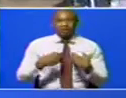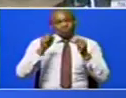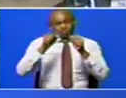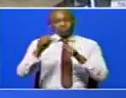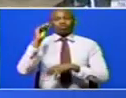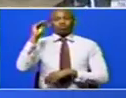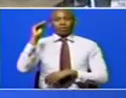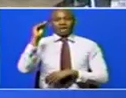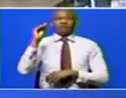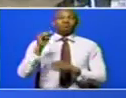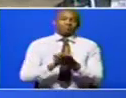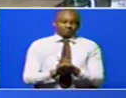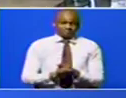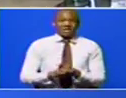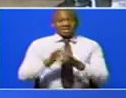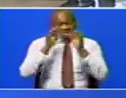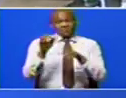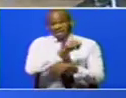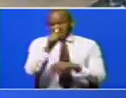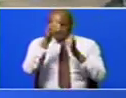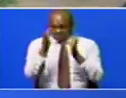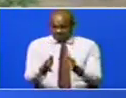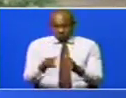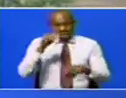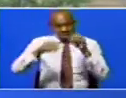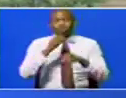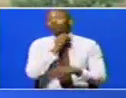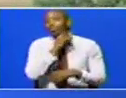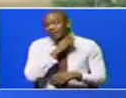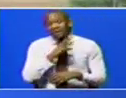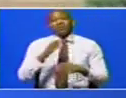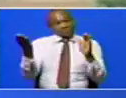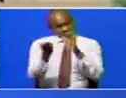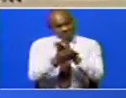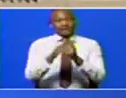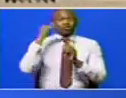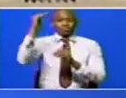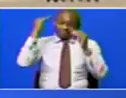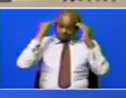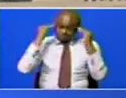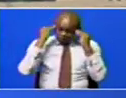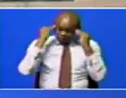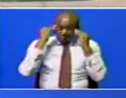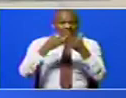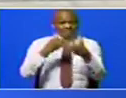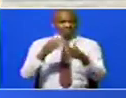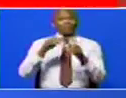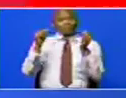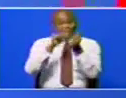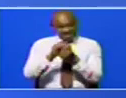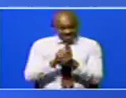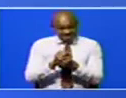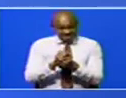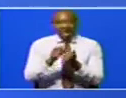in. Should any presidential election petition be filed at the Supreme Court before Friday this week,